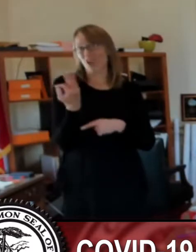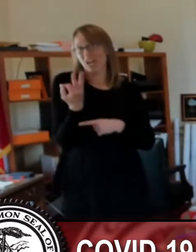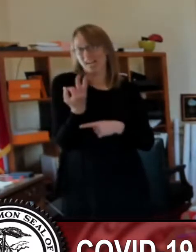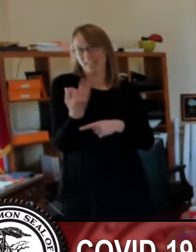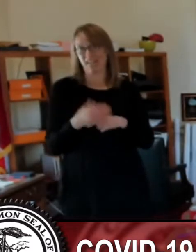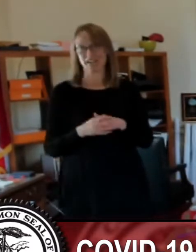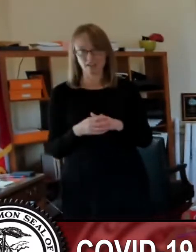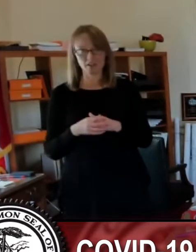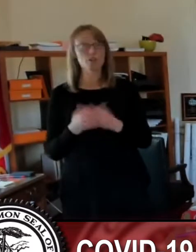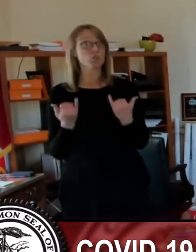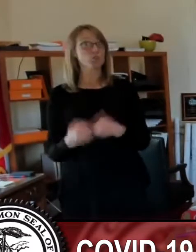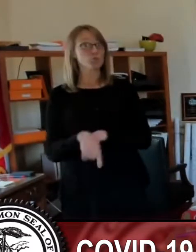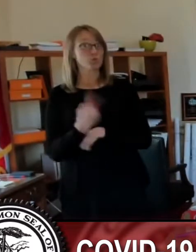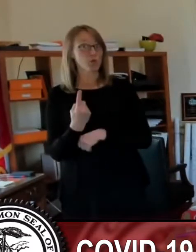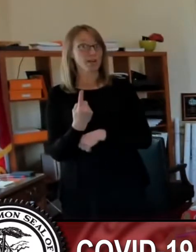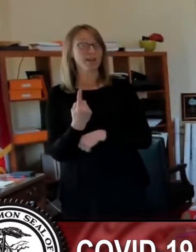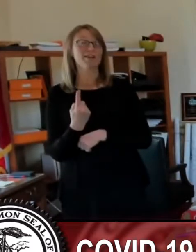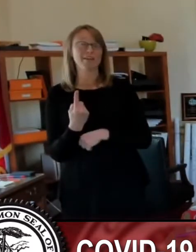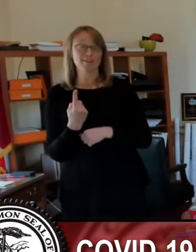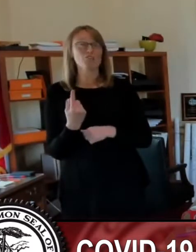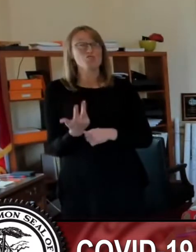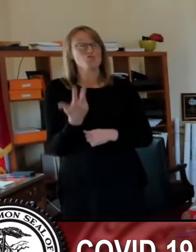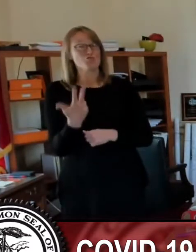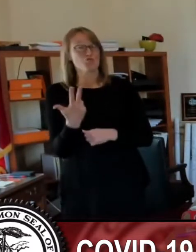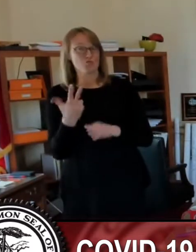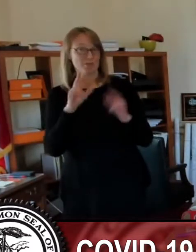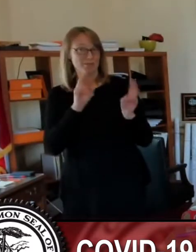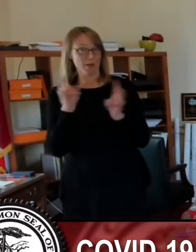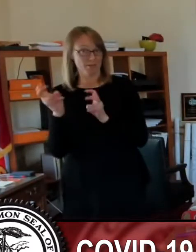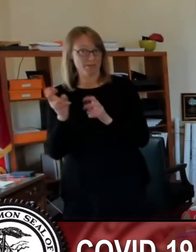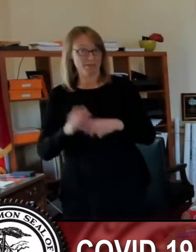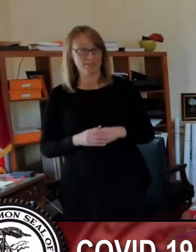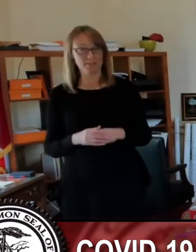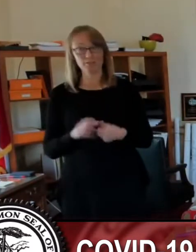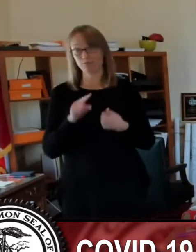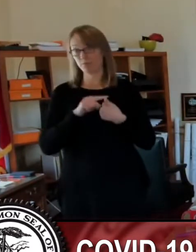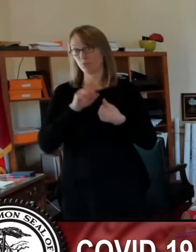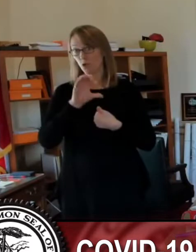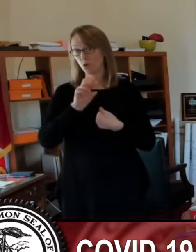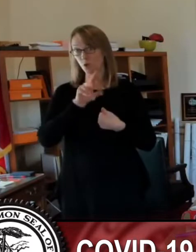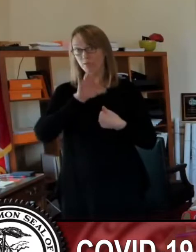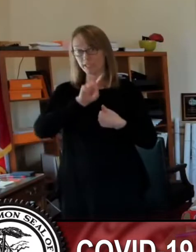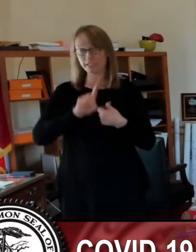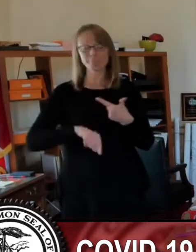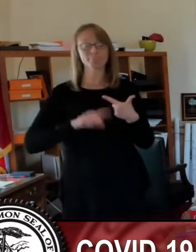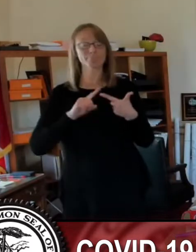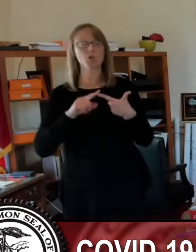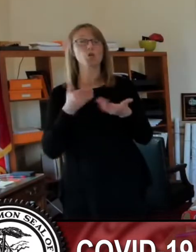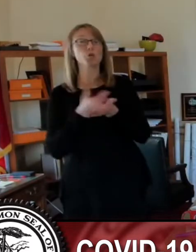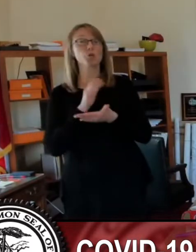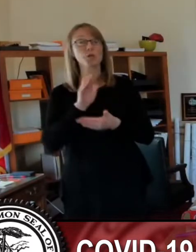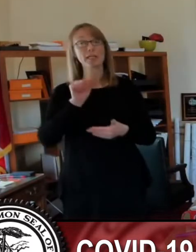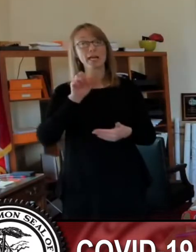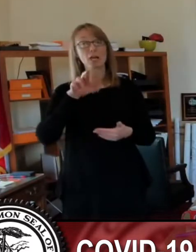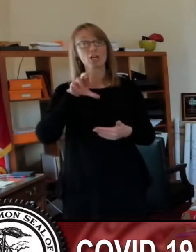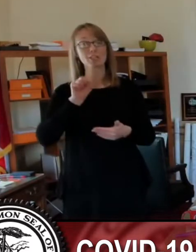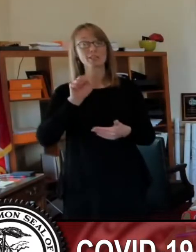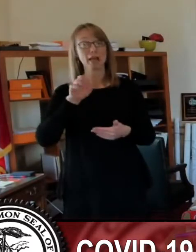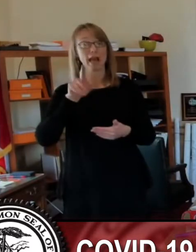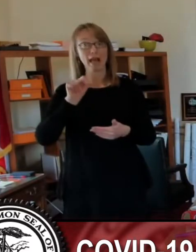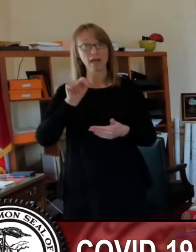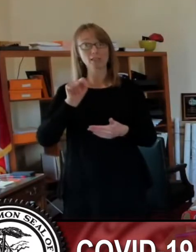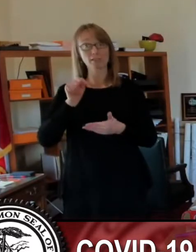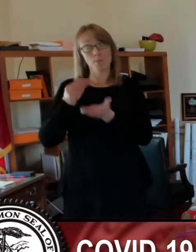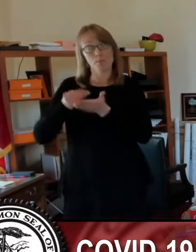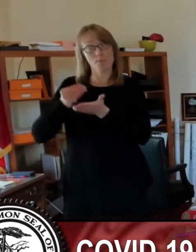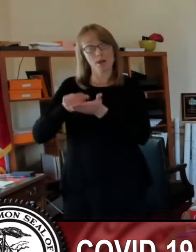about. One is COVID. Second is some new CARES Act funding that I am asking the Board of Estimate